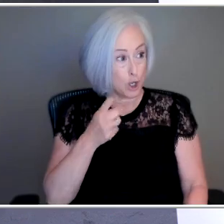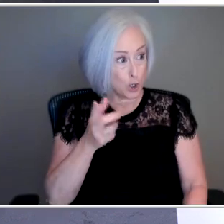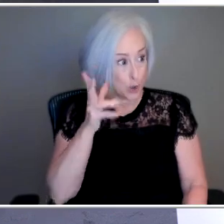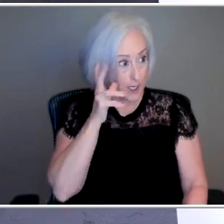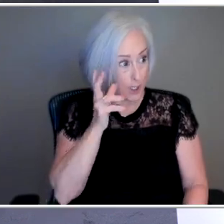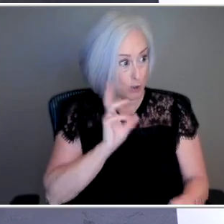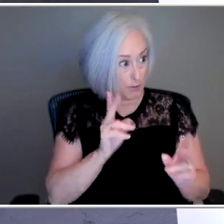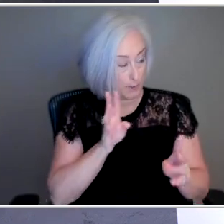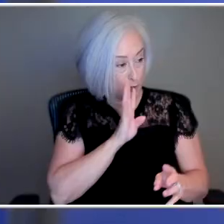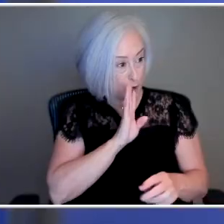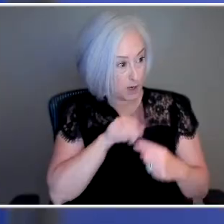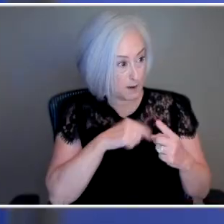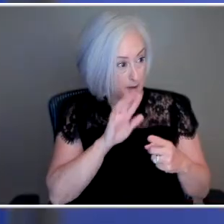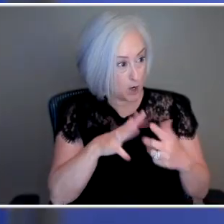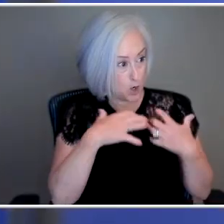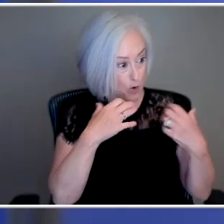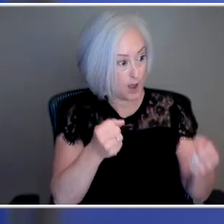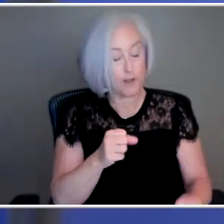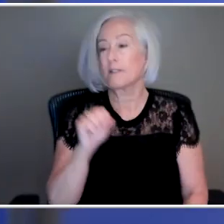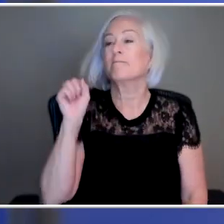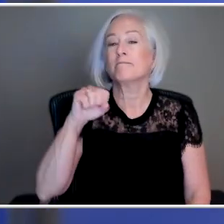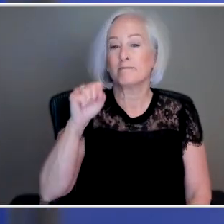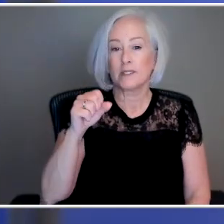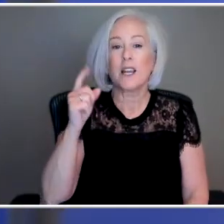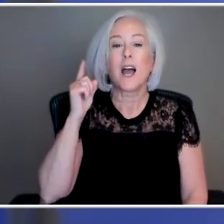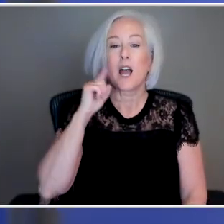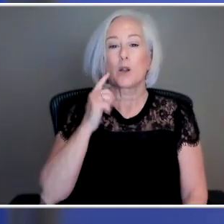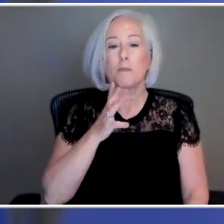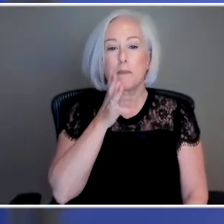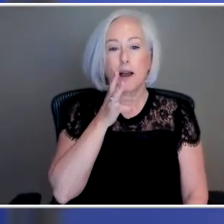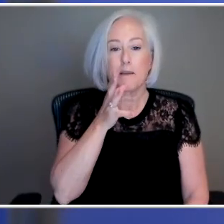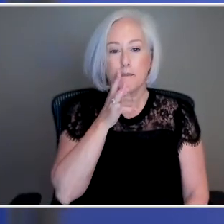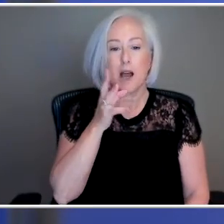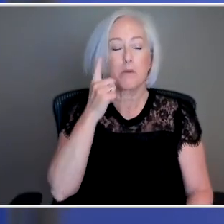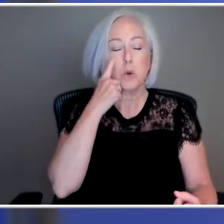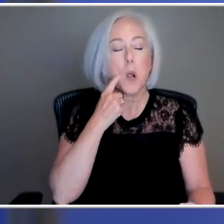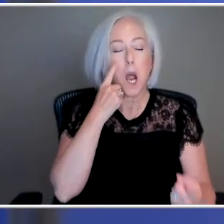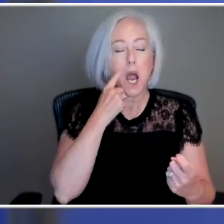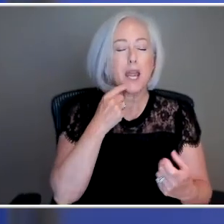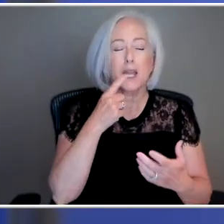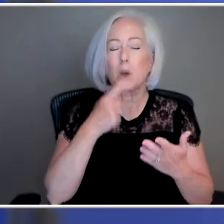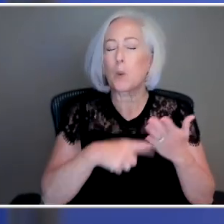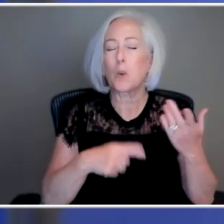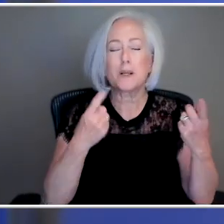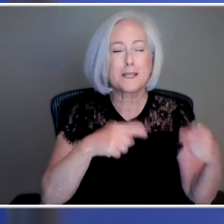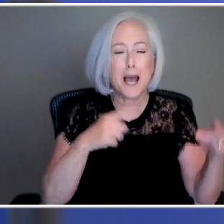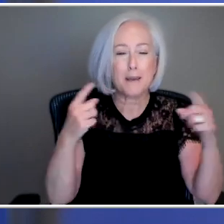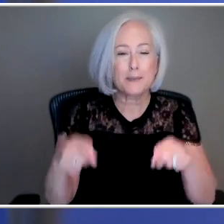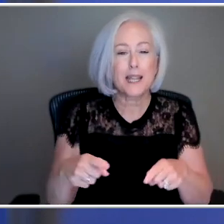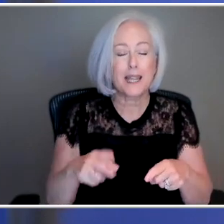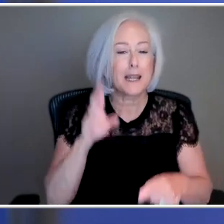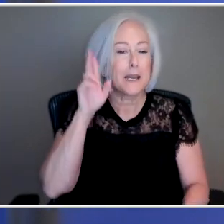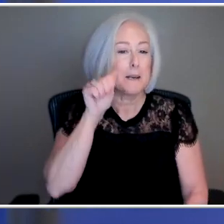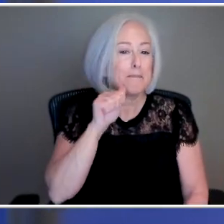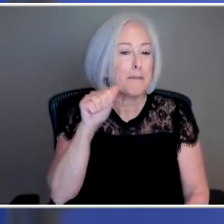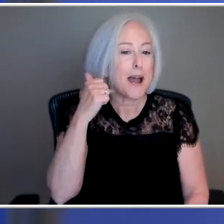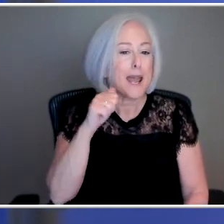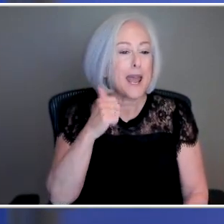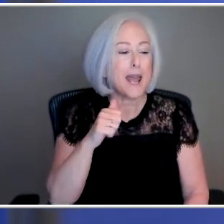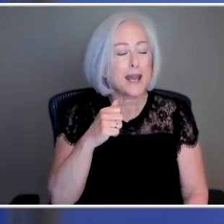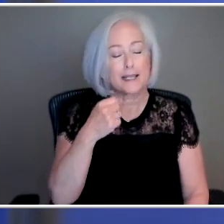health. Yes, I heard my mom crying to the nurse, can you please tell me what's going on? I heard my aunt in there as well crying, can you please